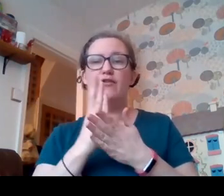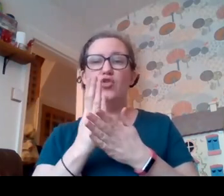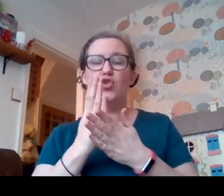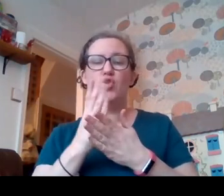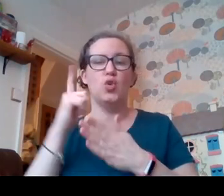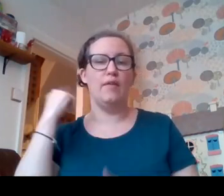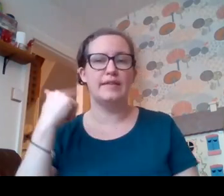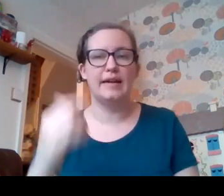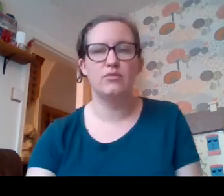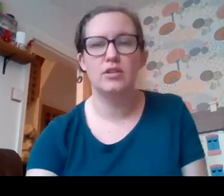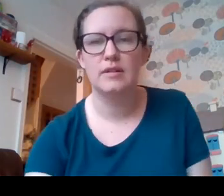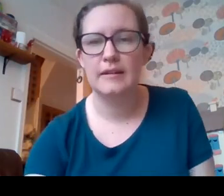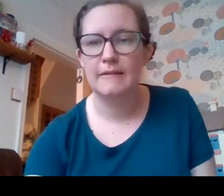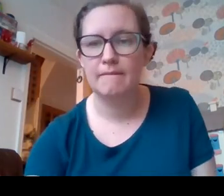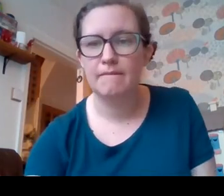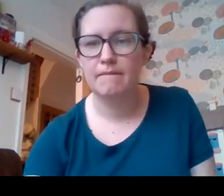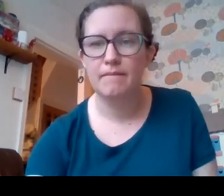word if you're not sure on the sound,